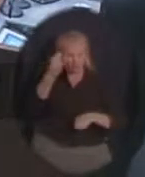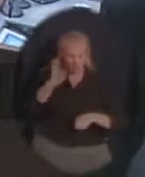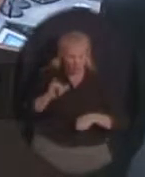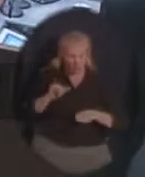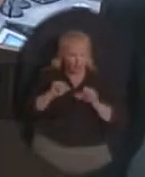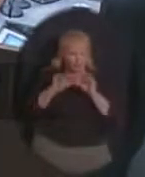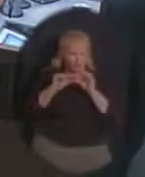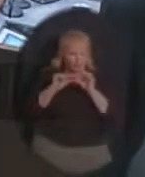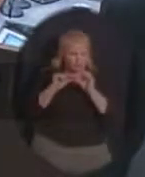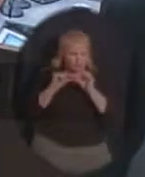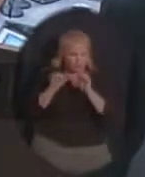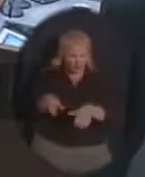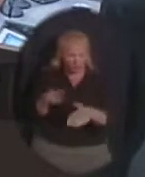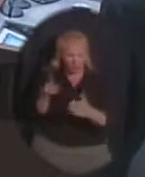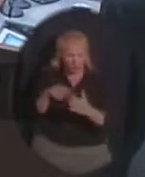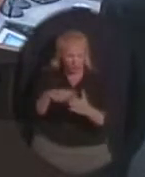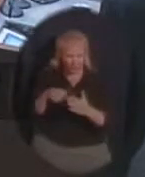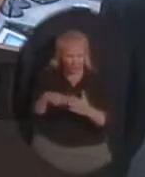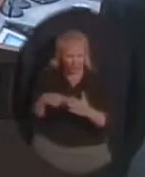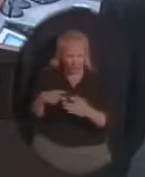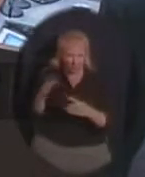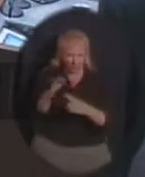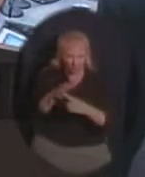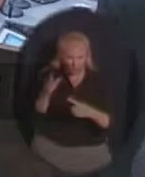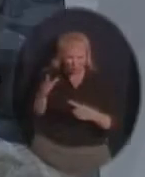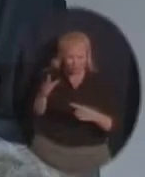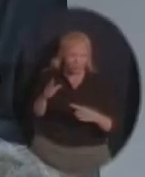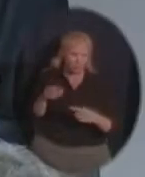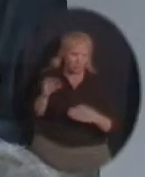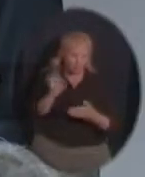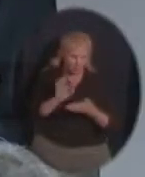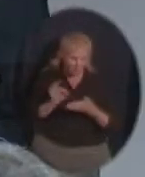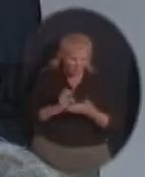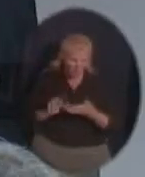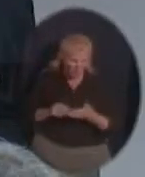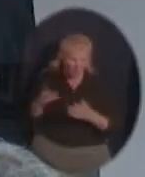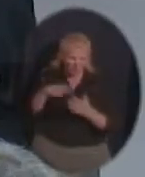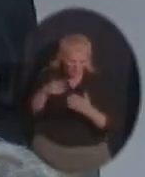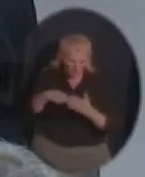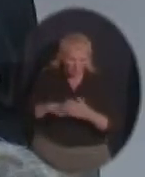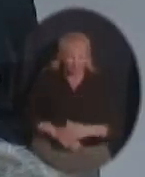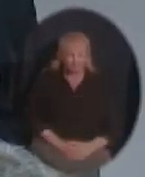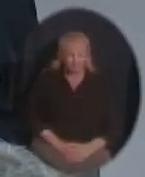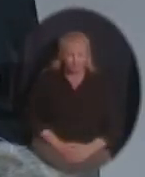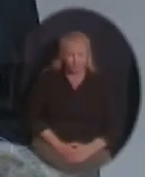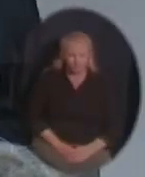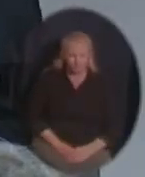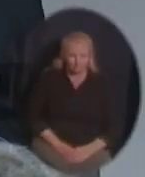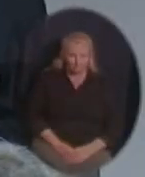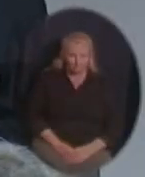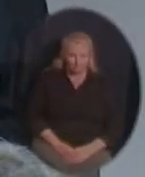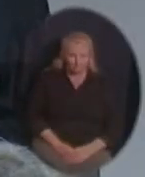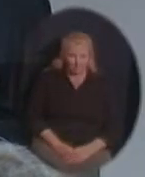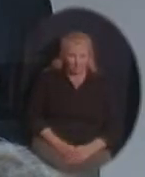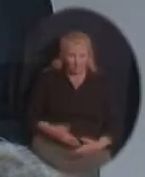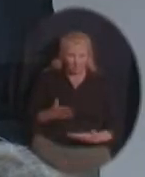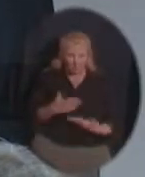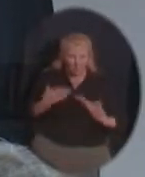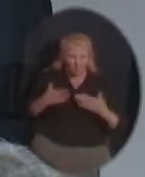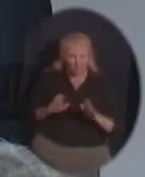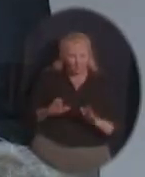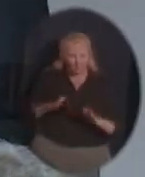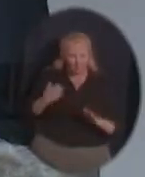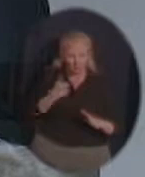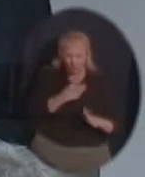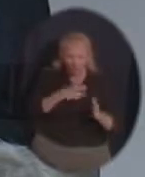continued reading and exposure to literature? Well, certainly part of the way we designed the